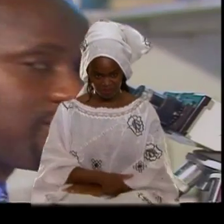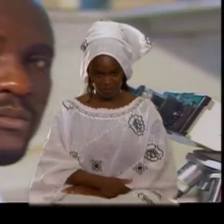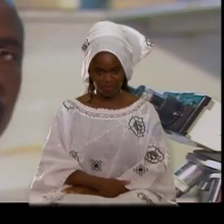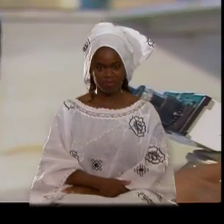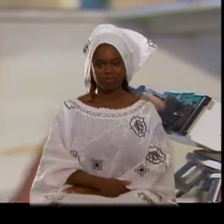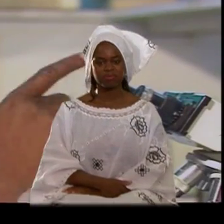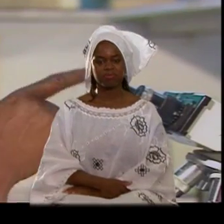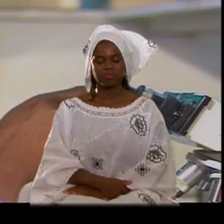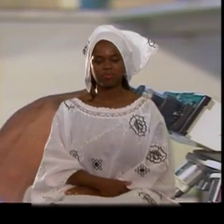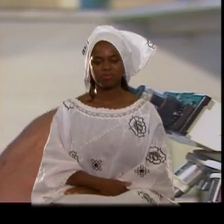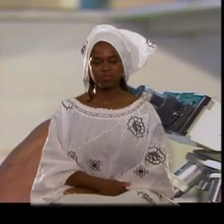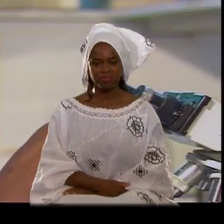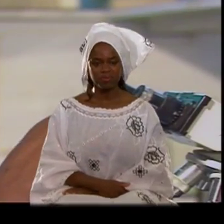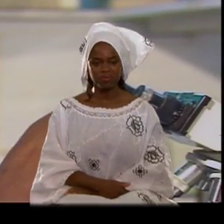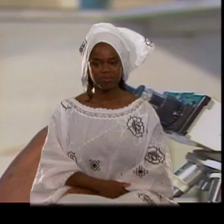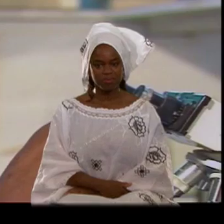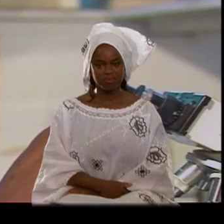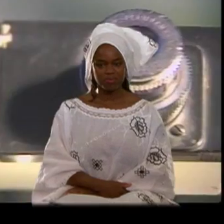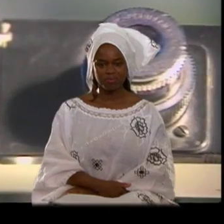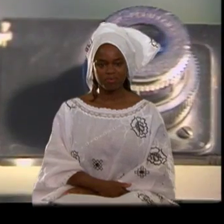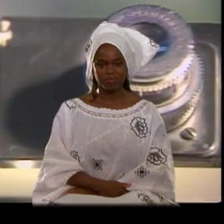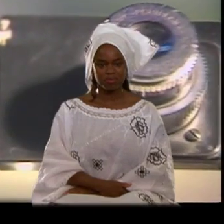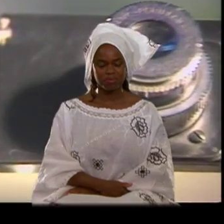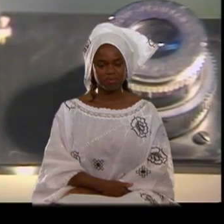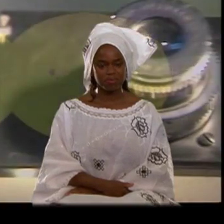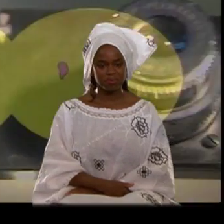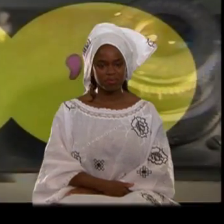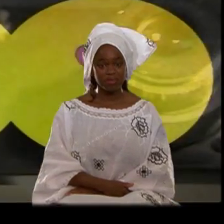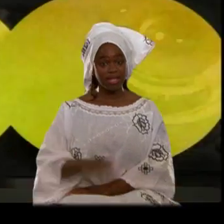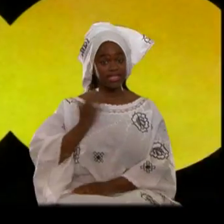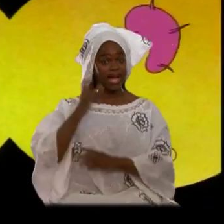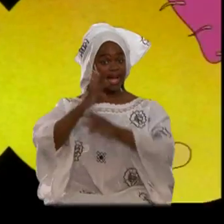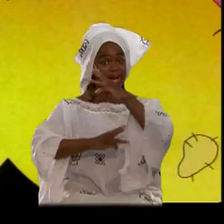microscope, the world of diseases.